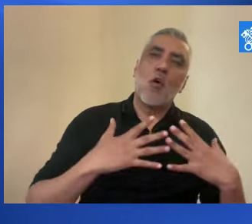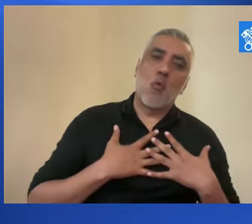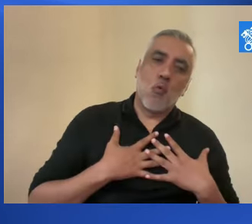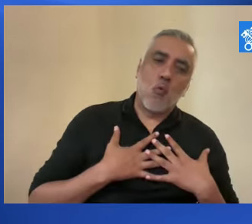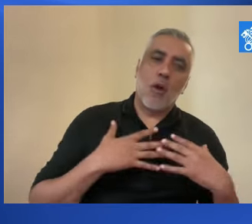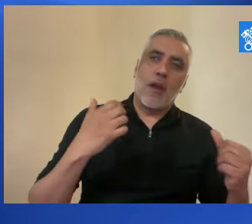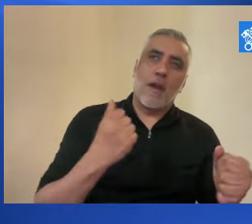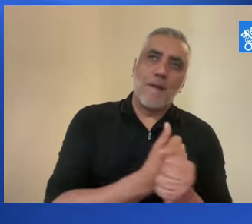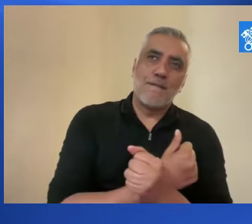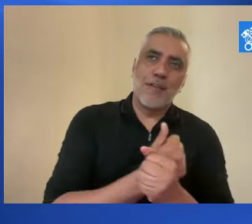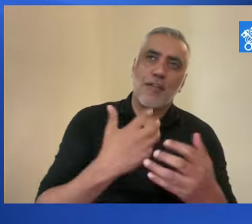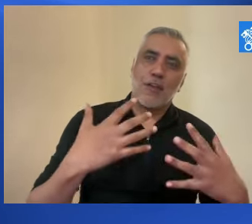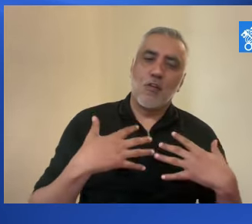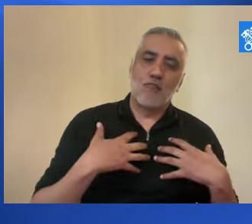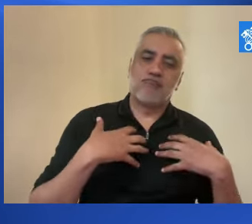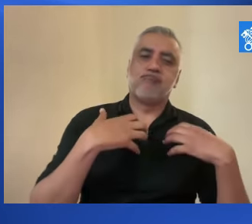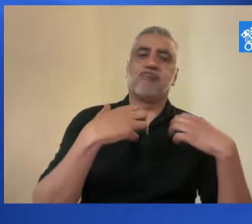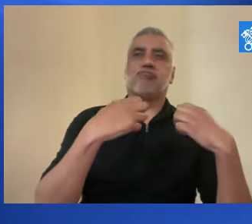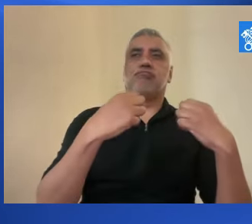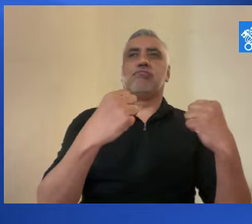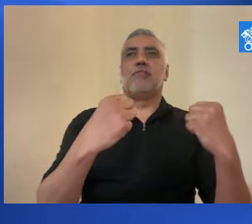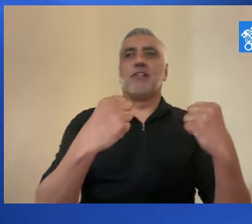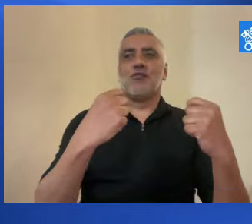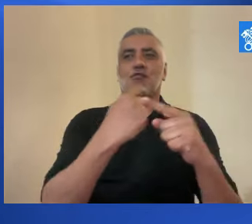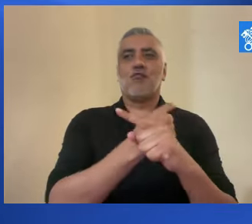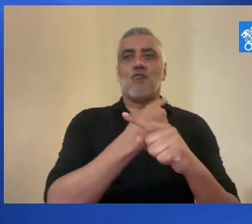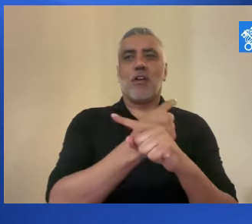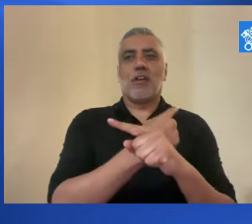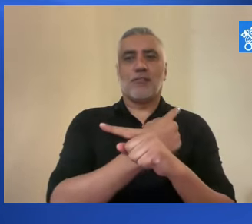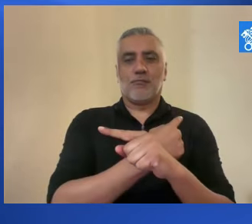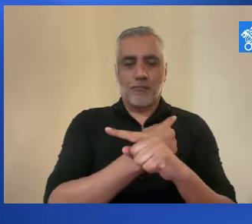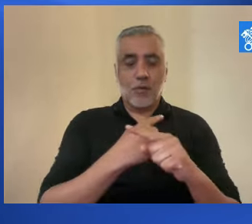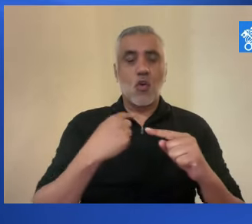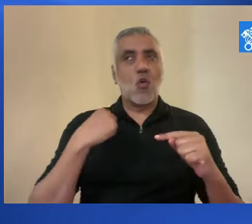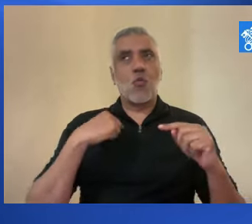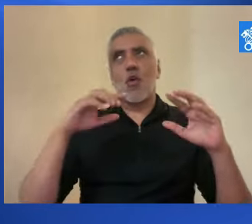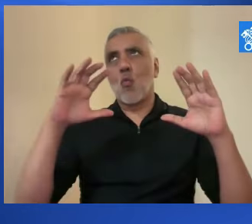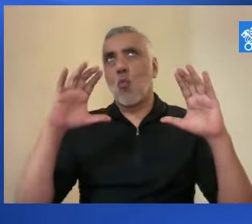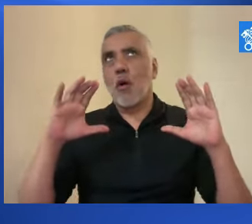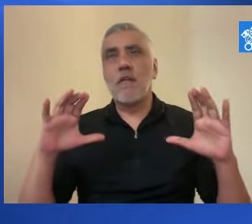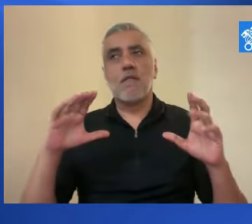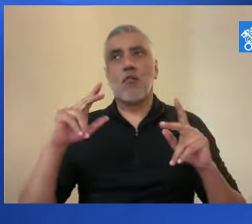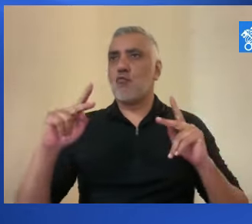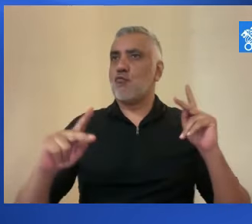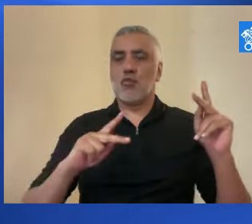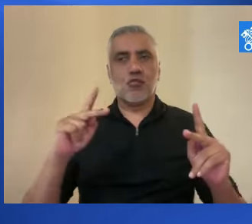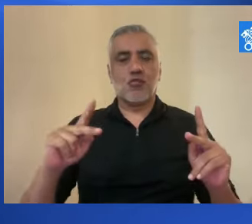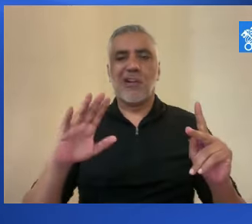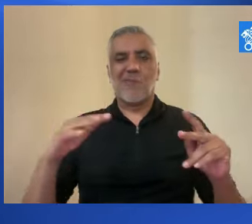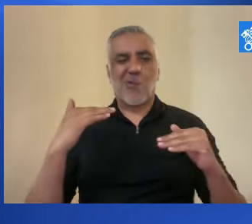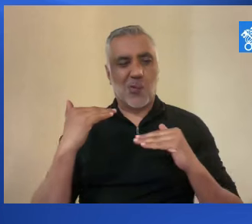dimension. We are wonderful creatures, but we are limited with qualities and flaws.